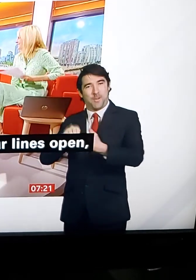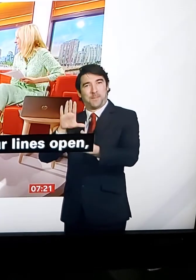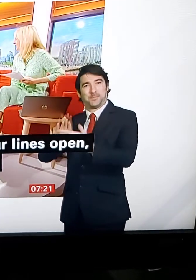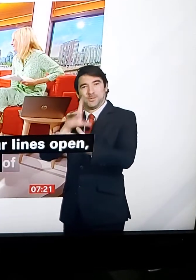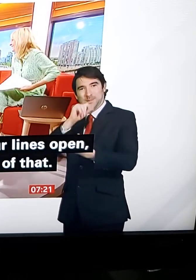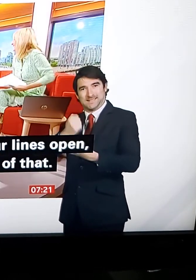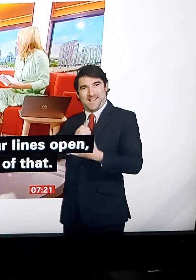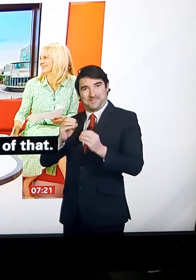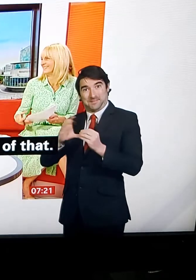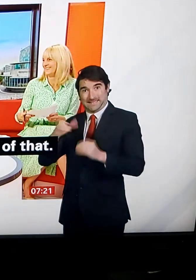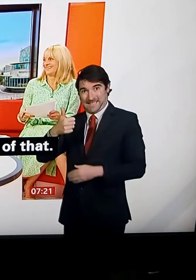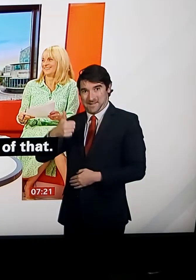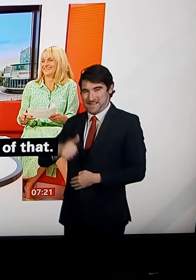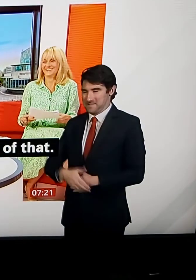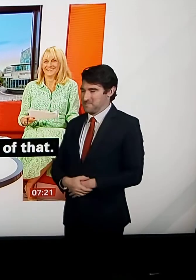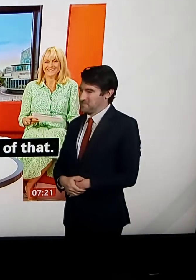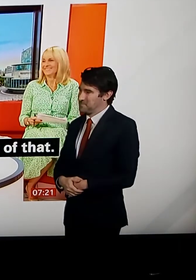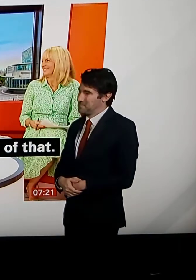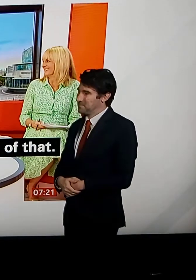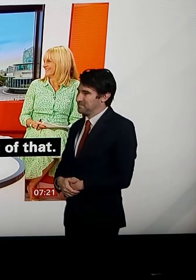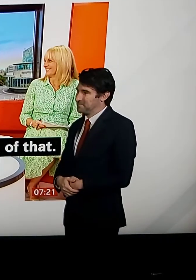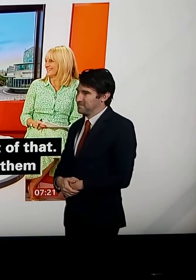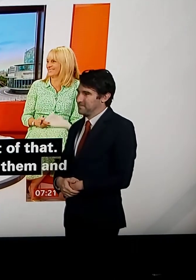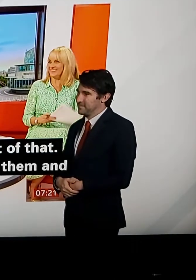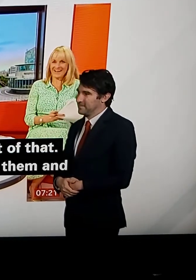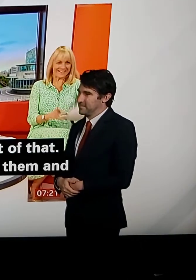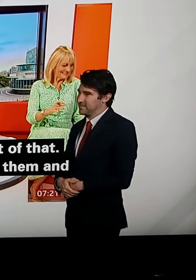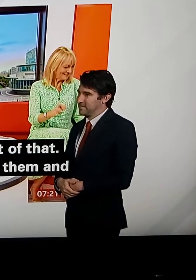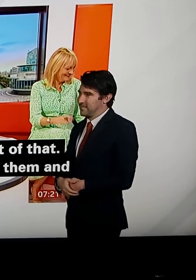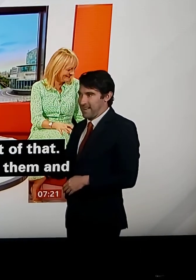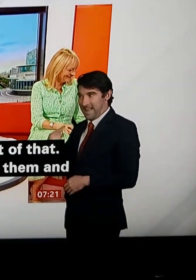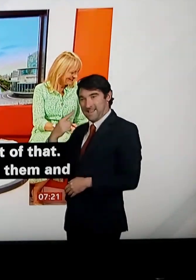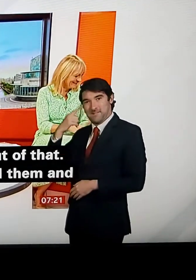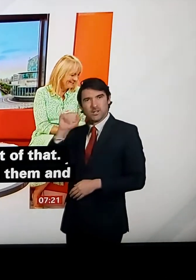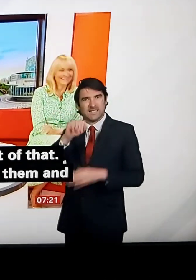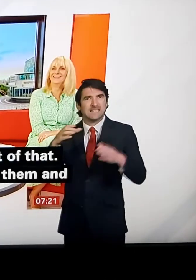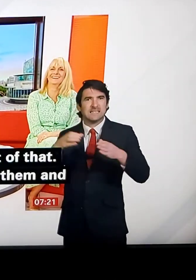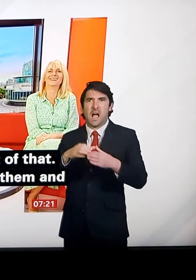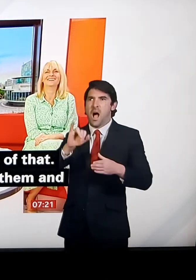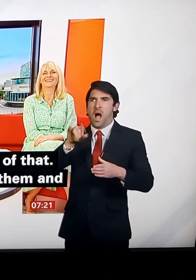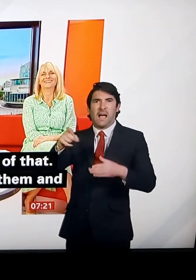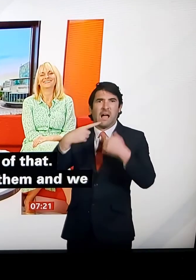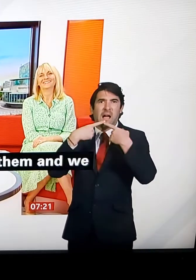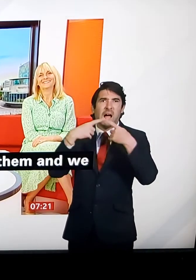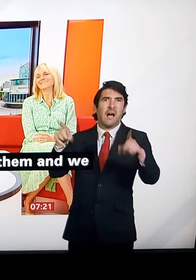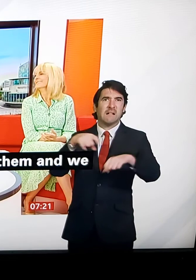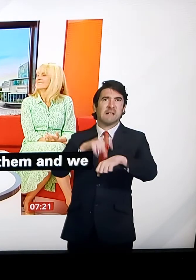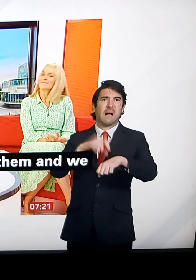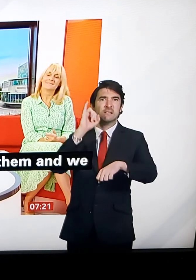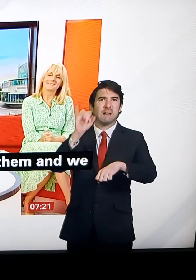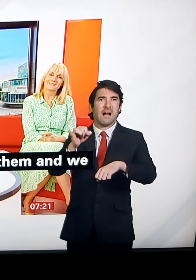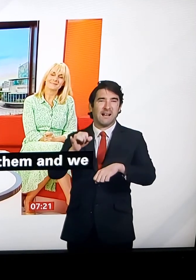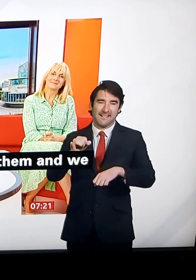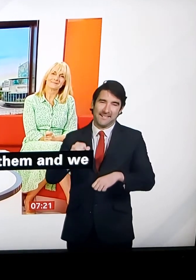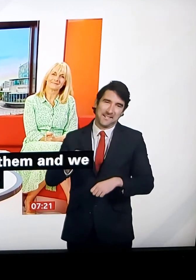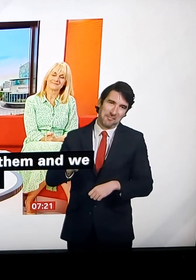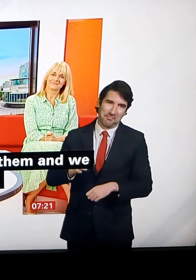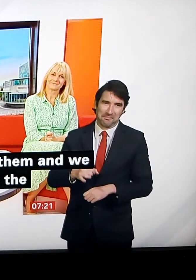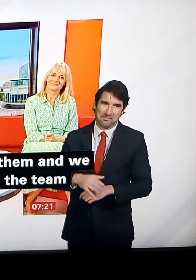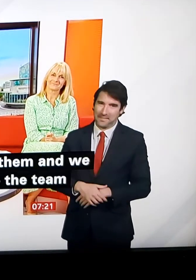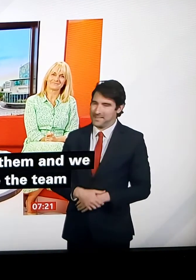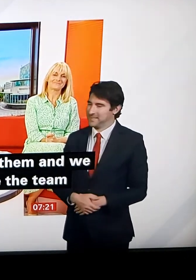okay? I could see the team frantically running up. Why did he say that on the television? Now, if you still travel by train,